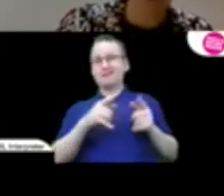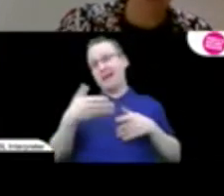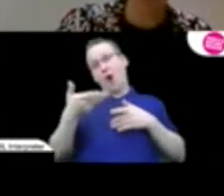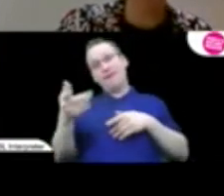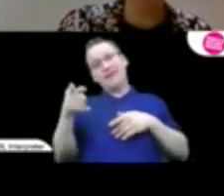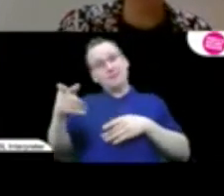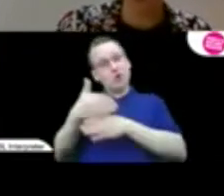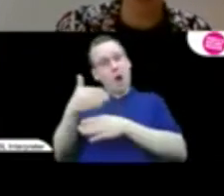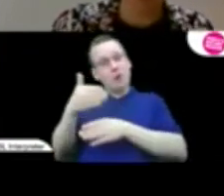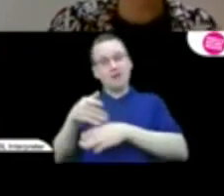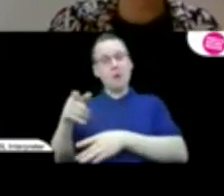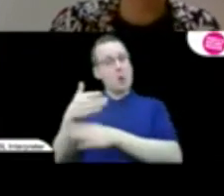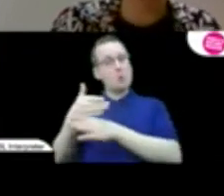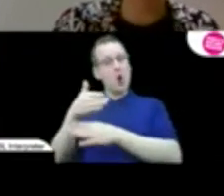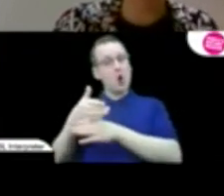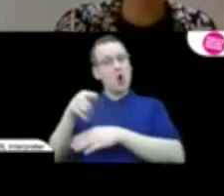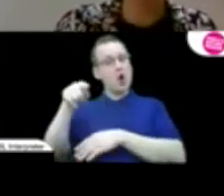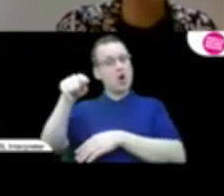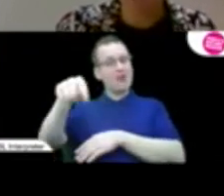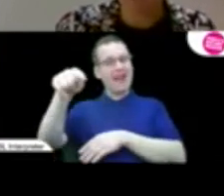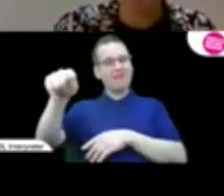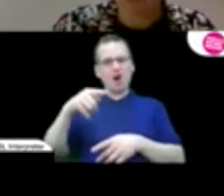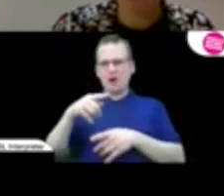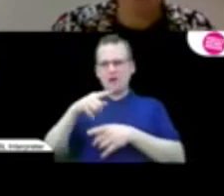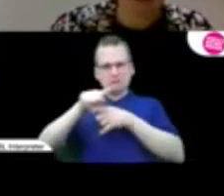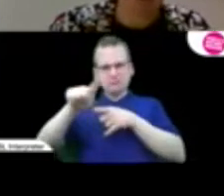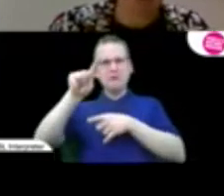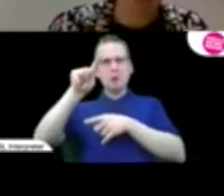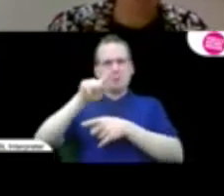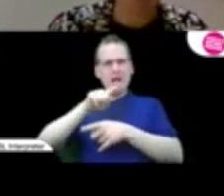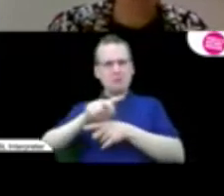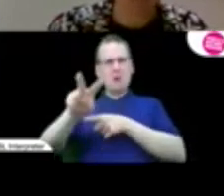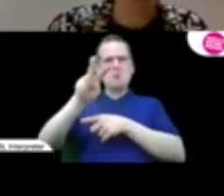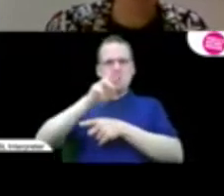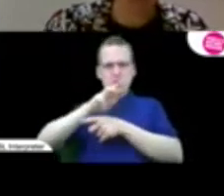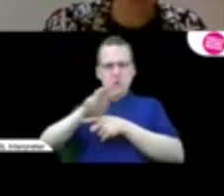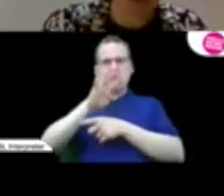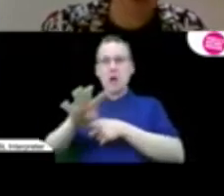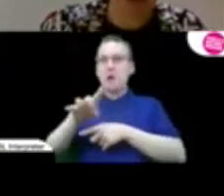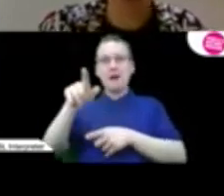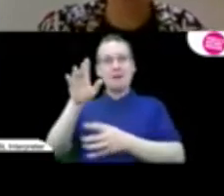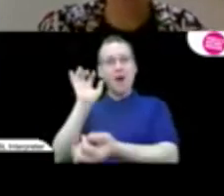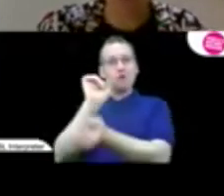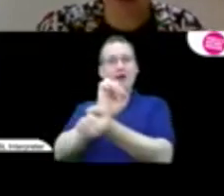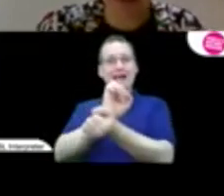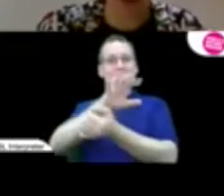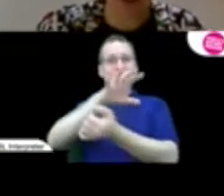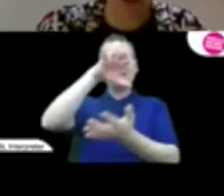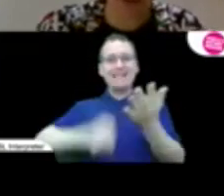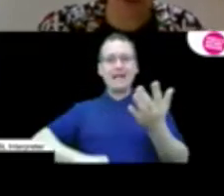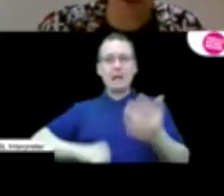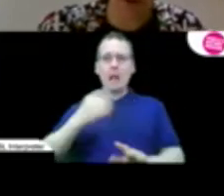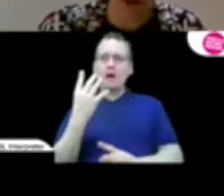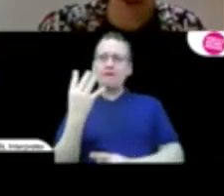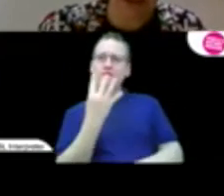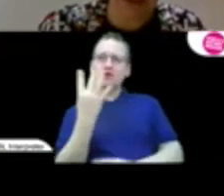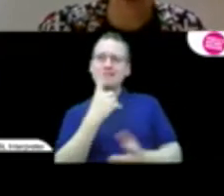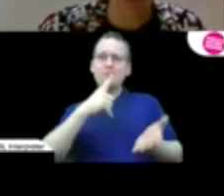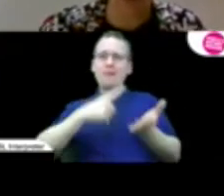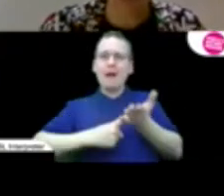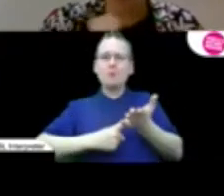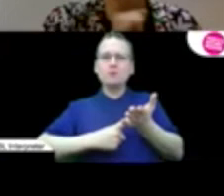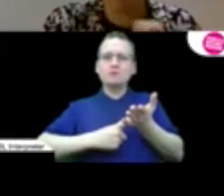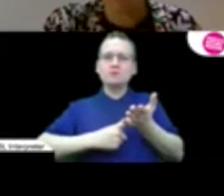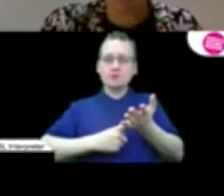John worked at the pub for a number of weeks, but he was then arrested for stealing £14 from the landlord. And